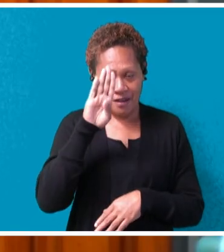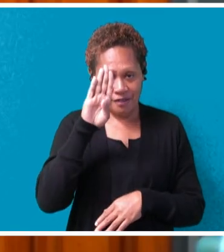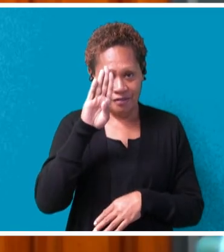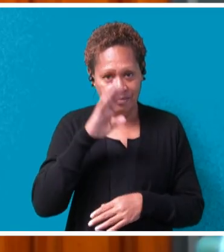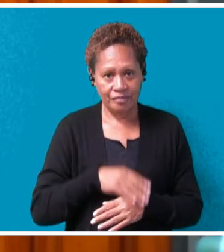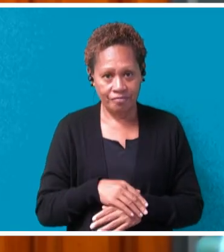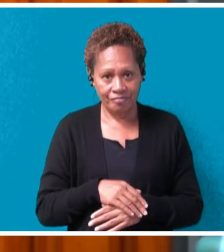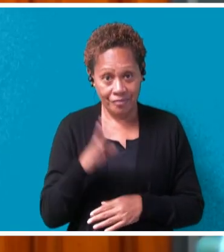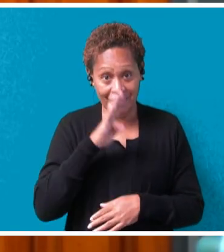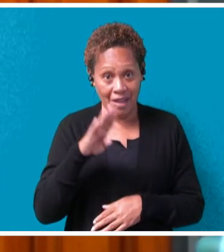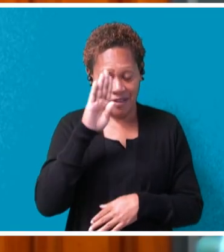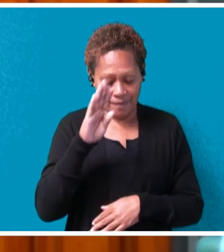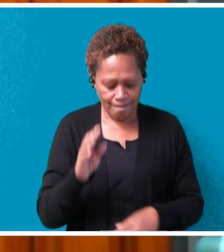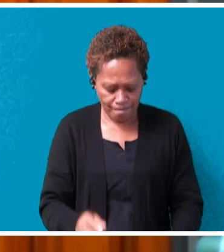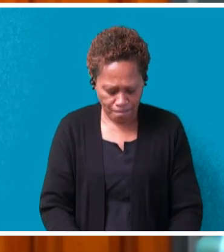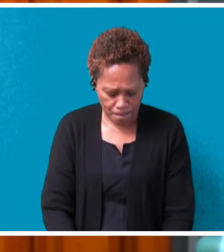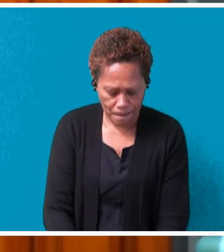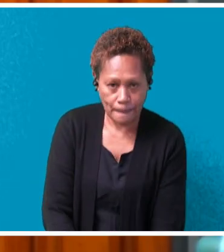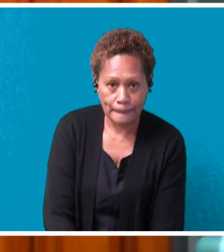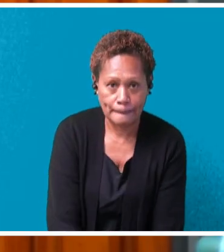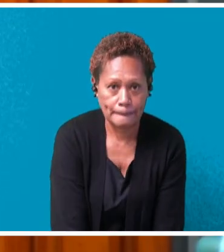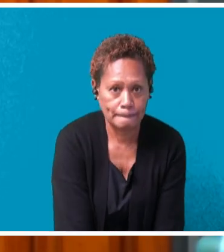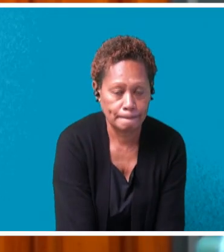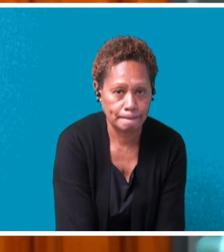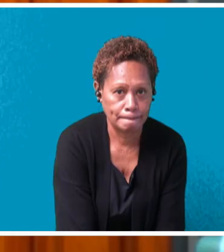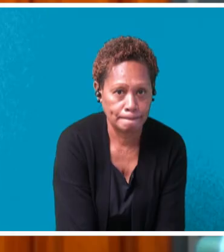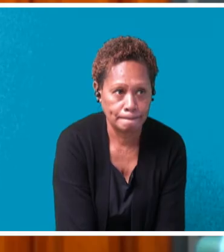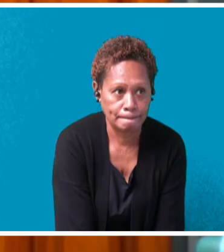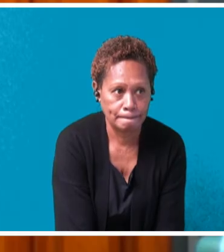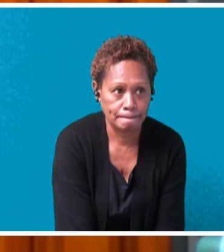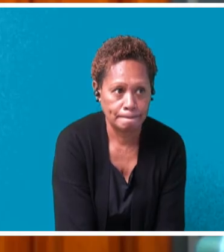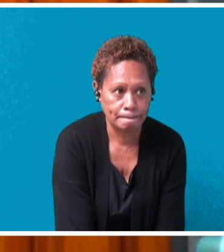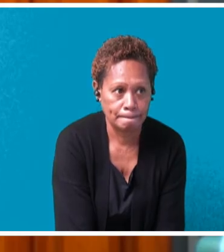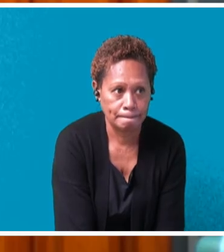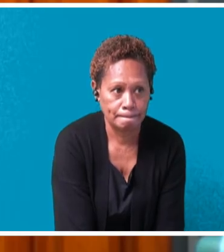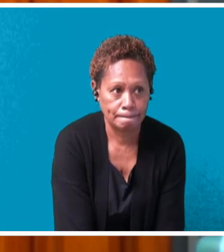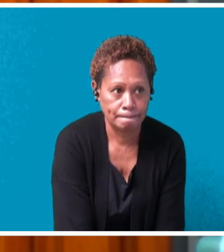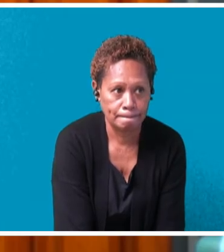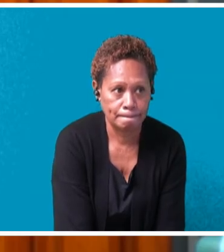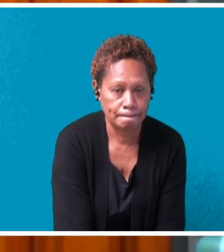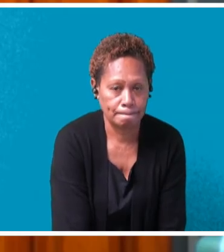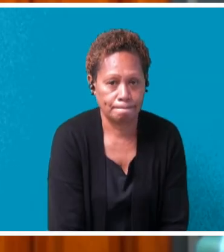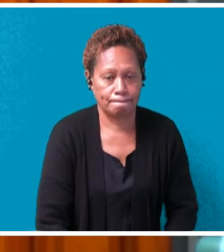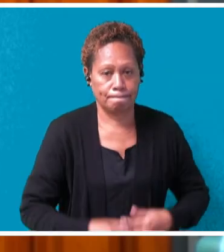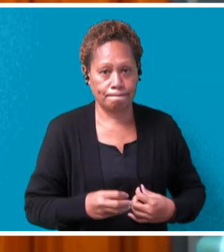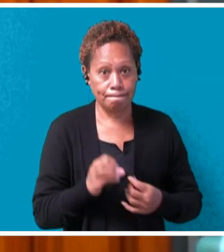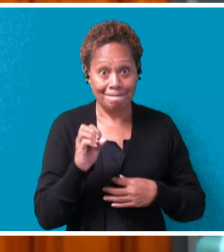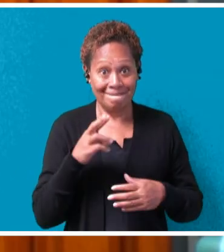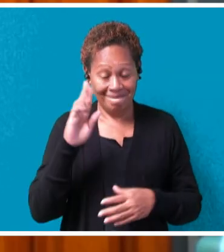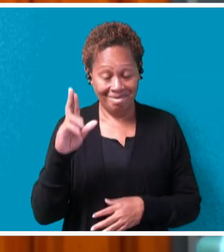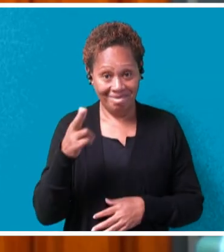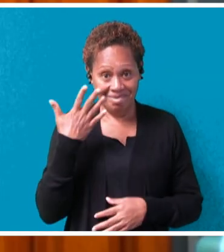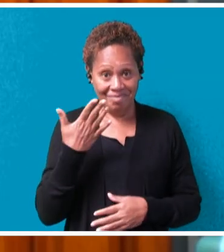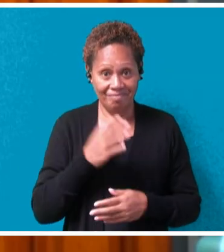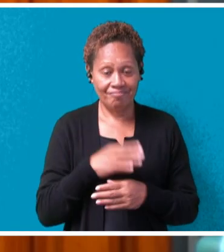Niudamu, at the opening of this 2026 session of Parliament. At the outset, Honourable Speaker,